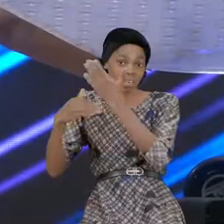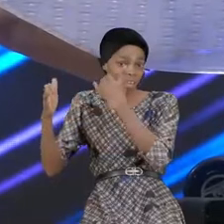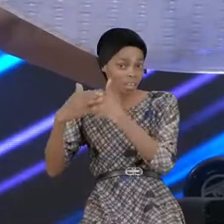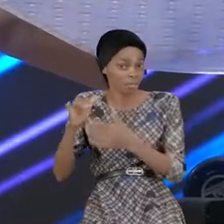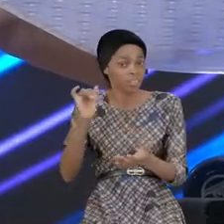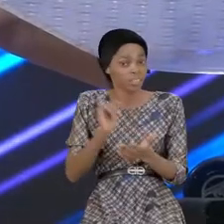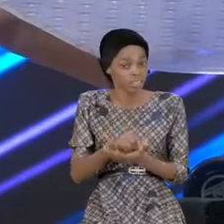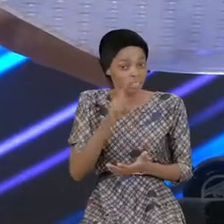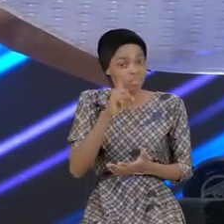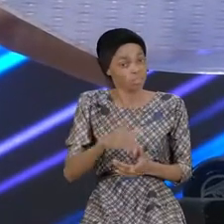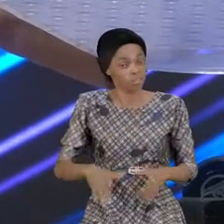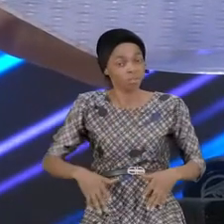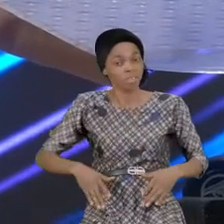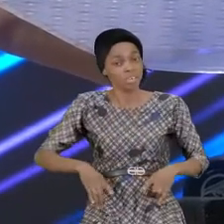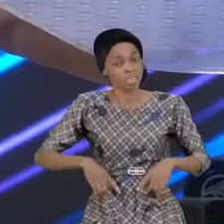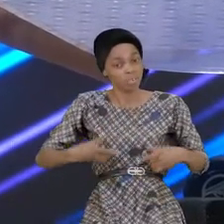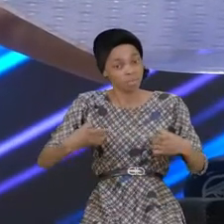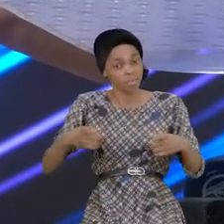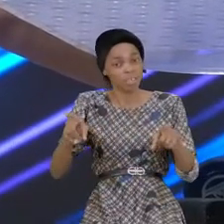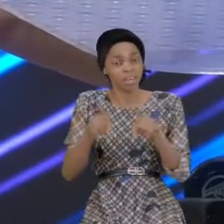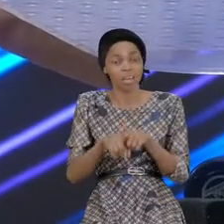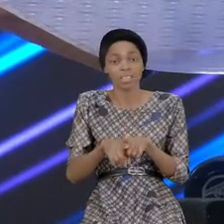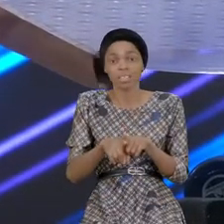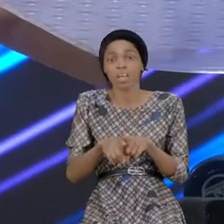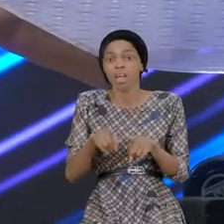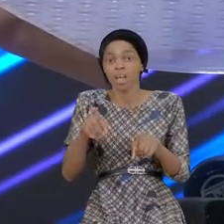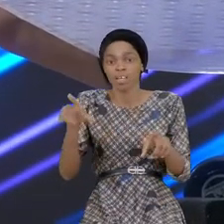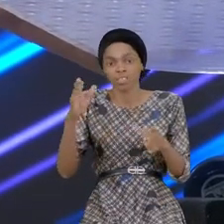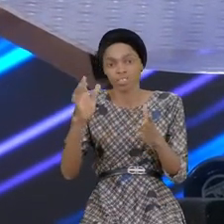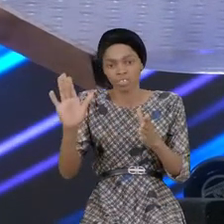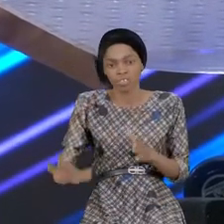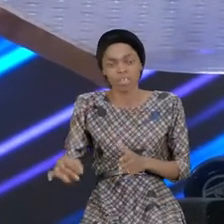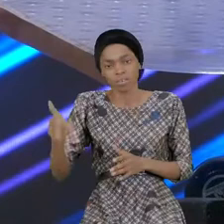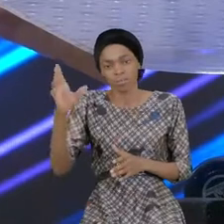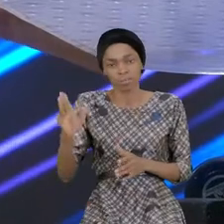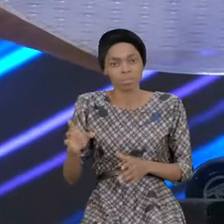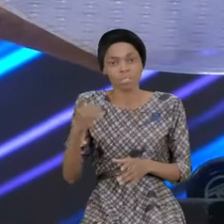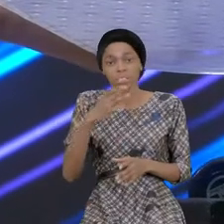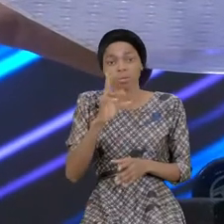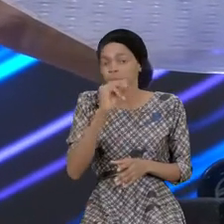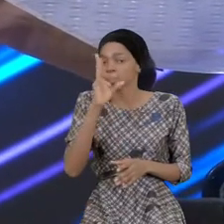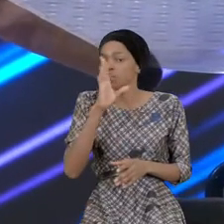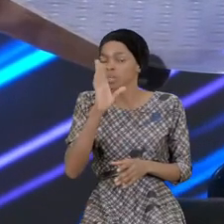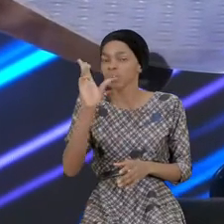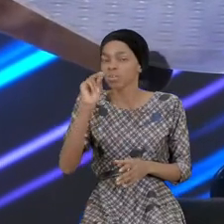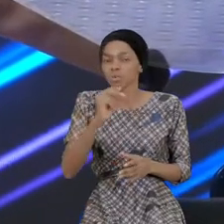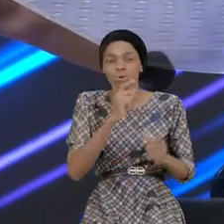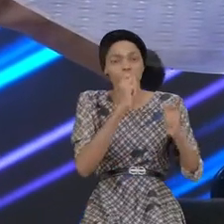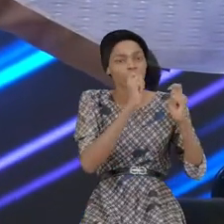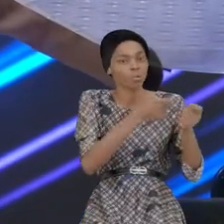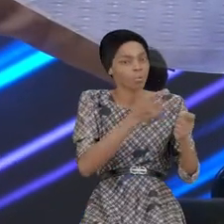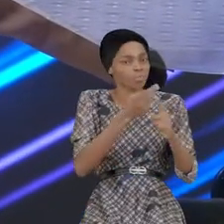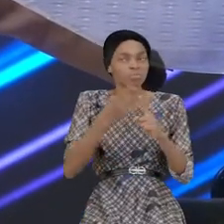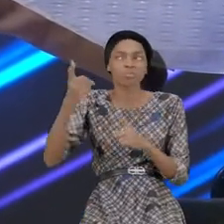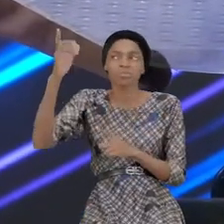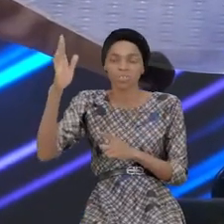you lived, you behaved as a child of God. There'll be no reward from God